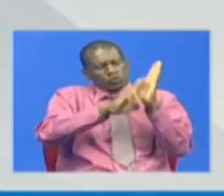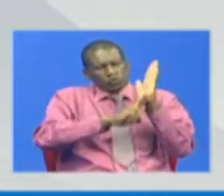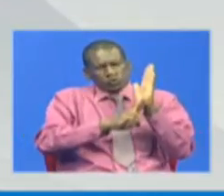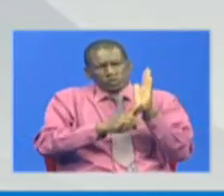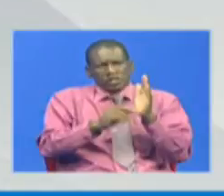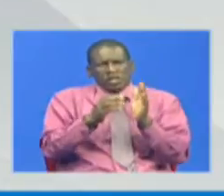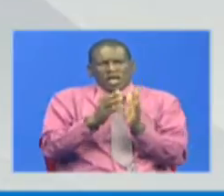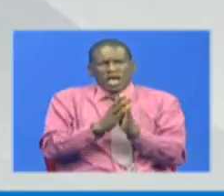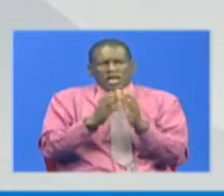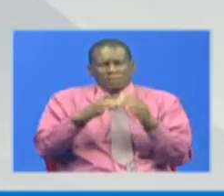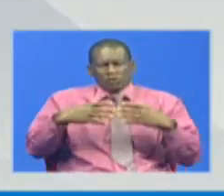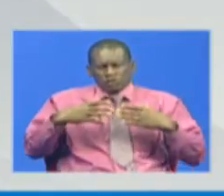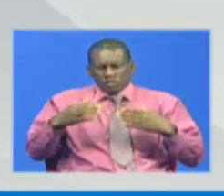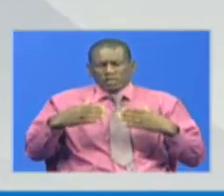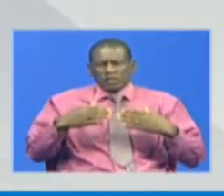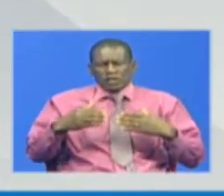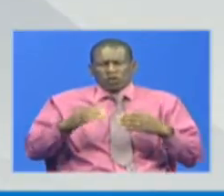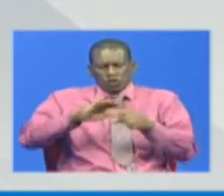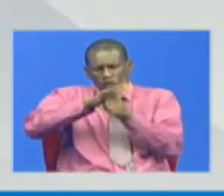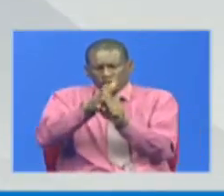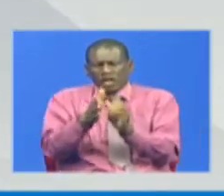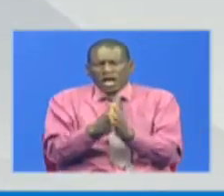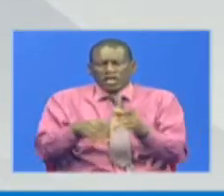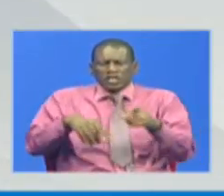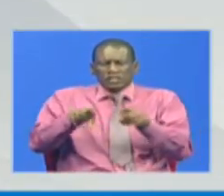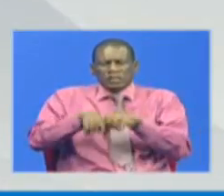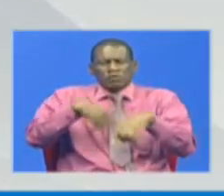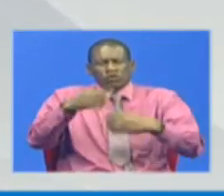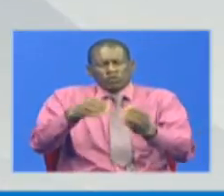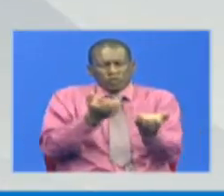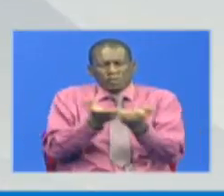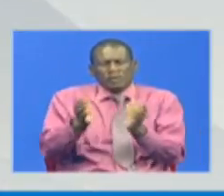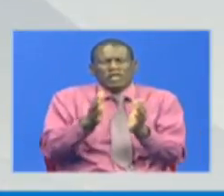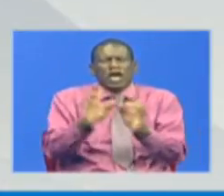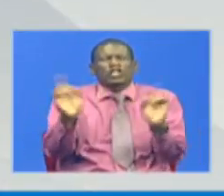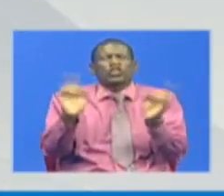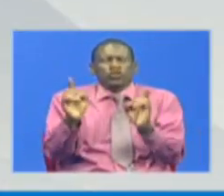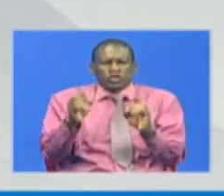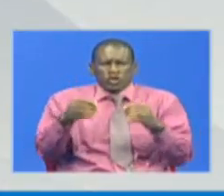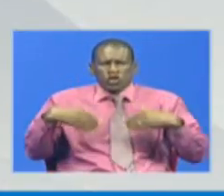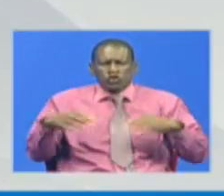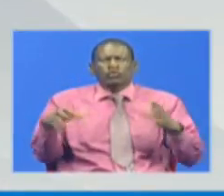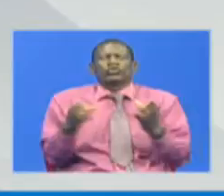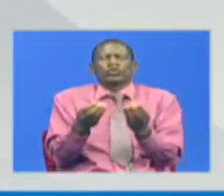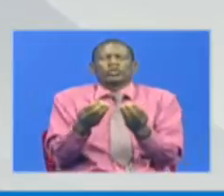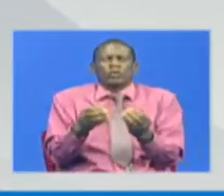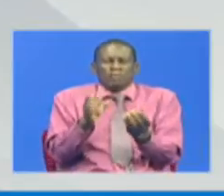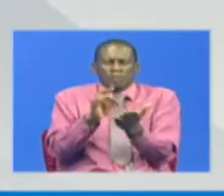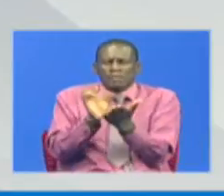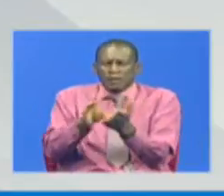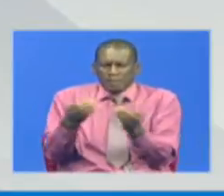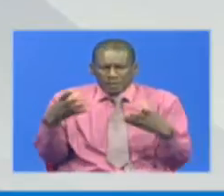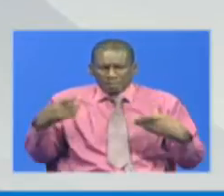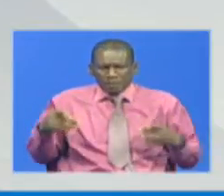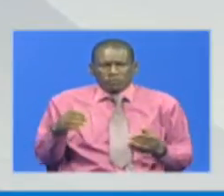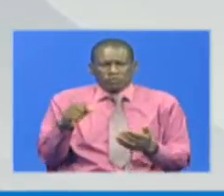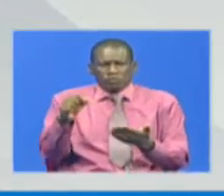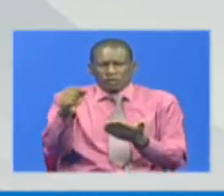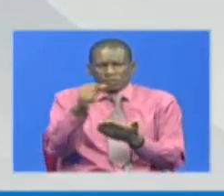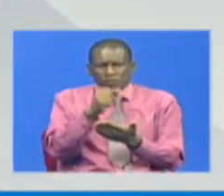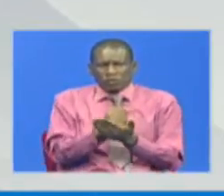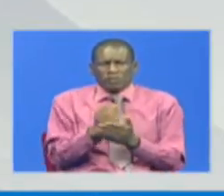remain, you know, in business and still not have to lose many people in terms of job losses?